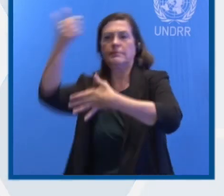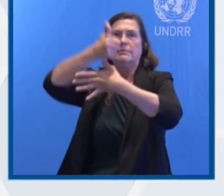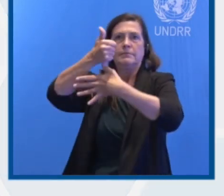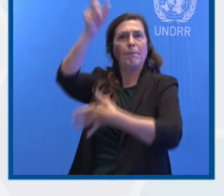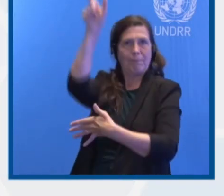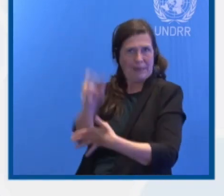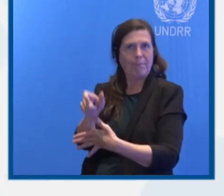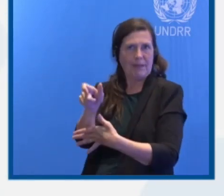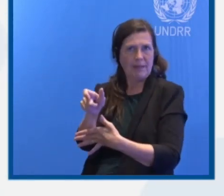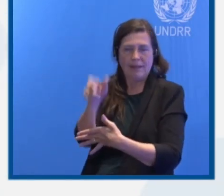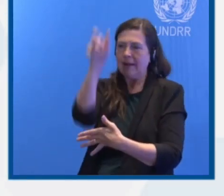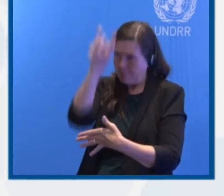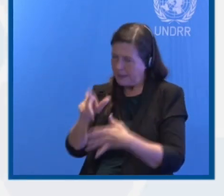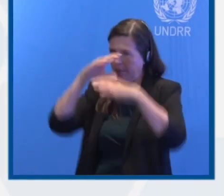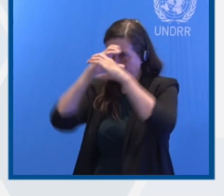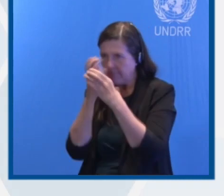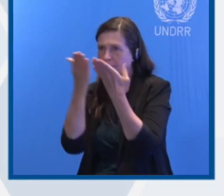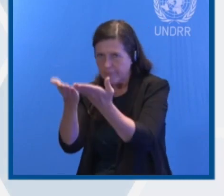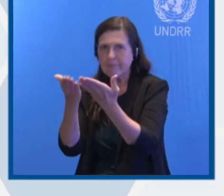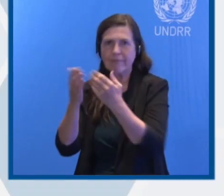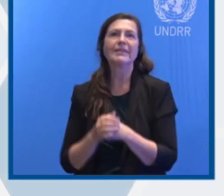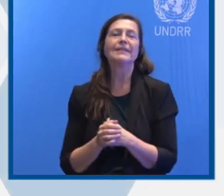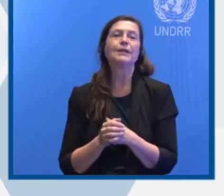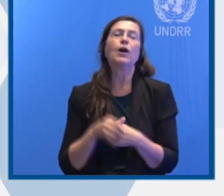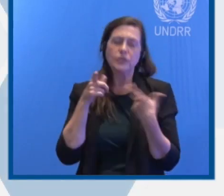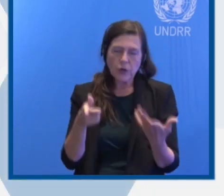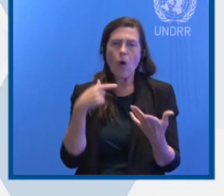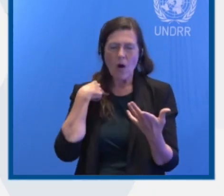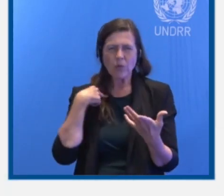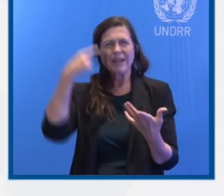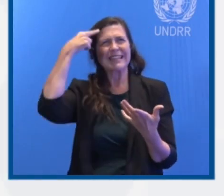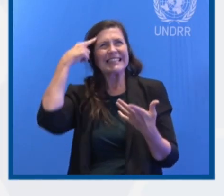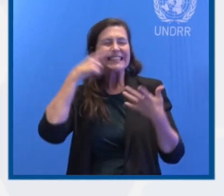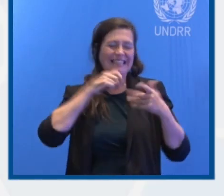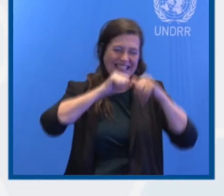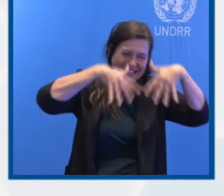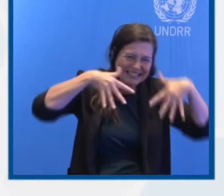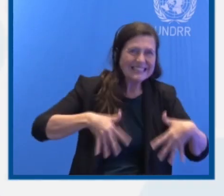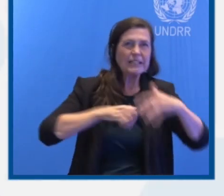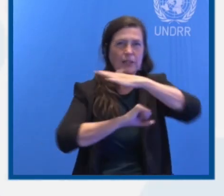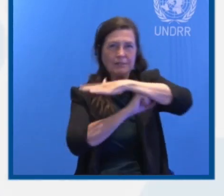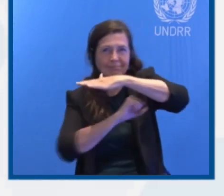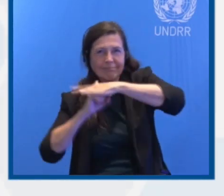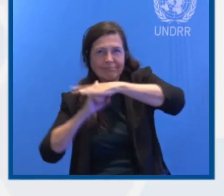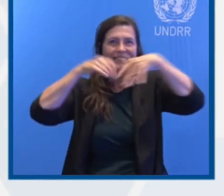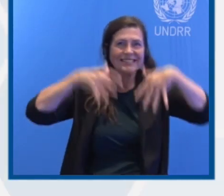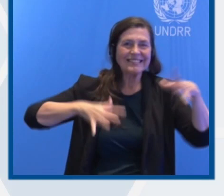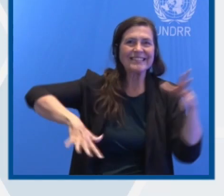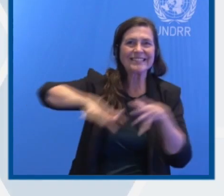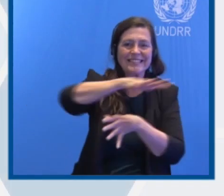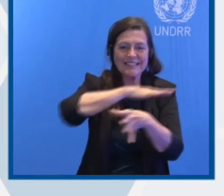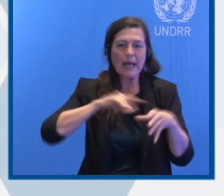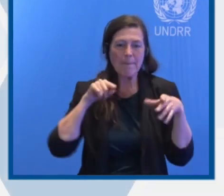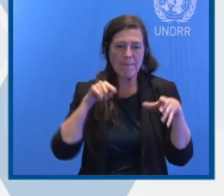engaged, infrastructure systems which continuously learn and upgrade themselves, infrastructure systems that are seen not